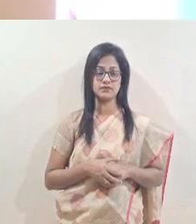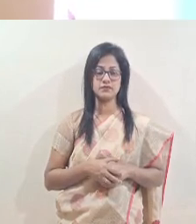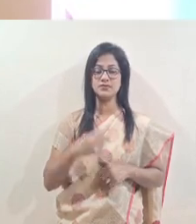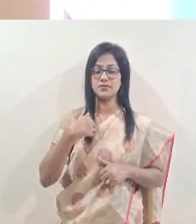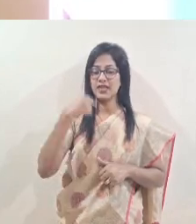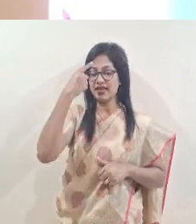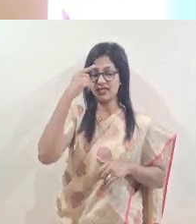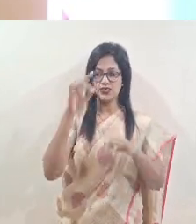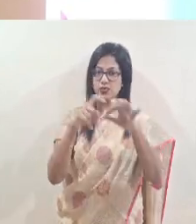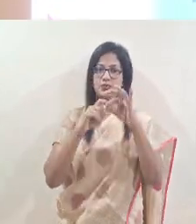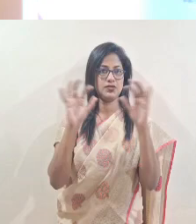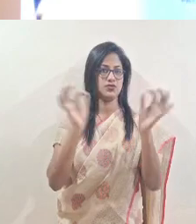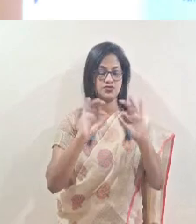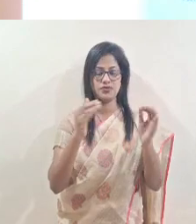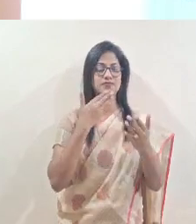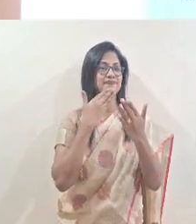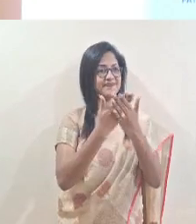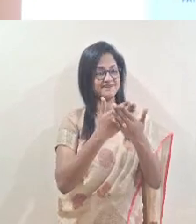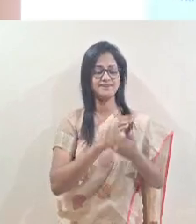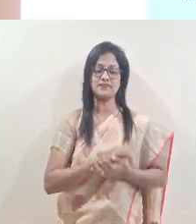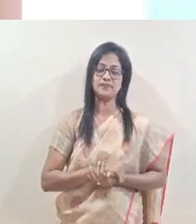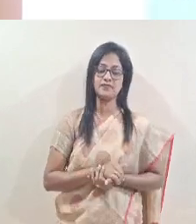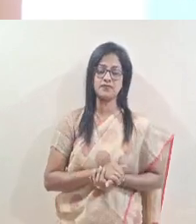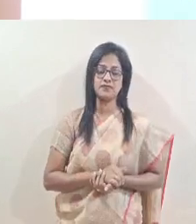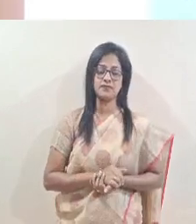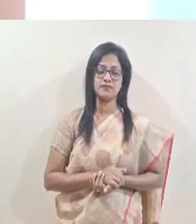I think there's no question. Thank you. Thank you.